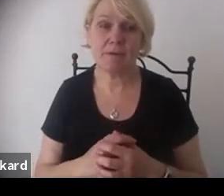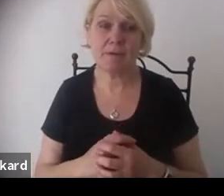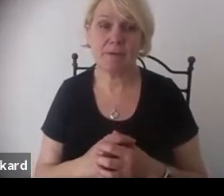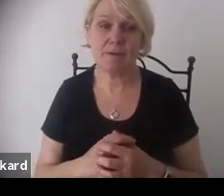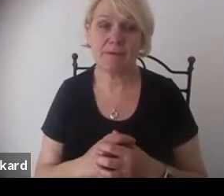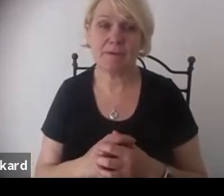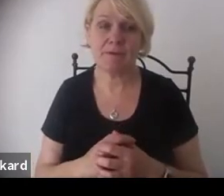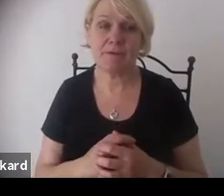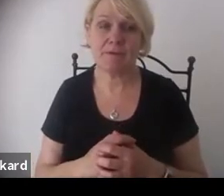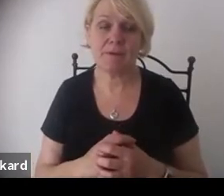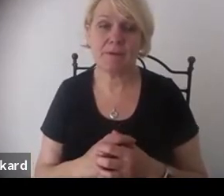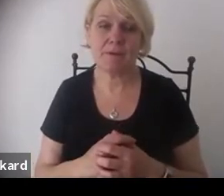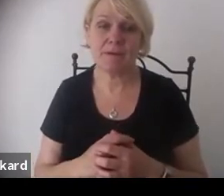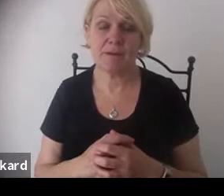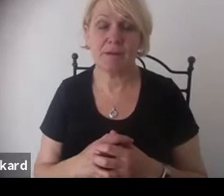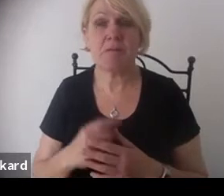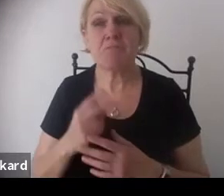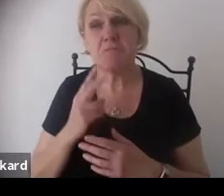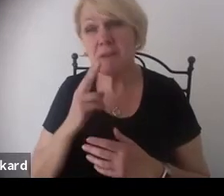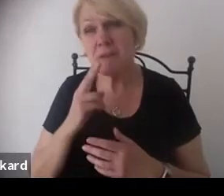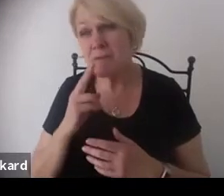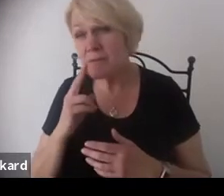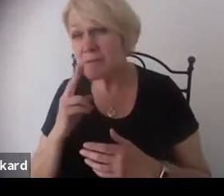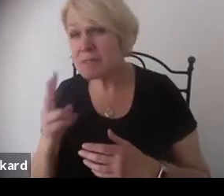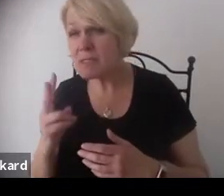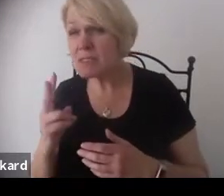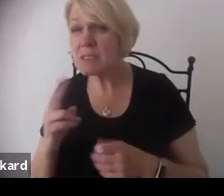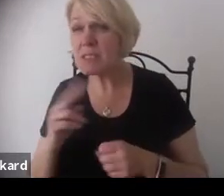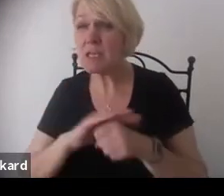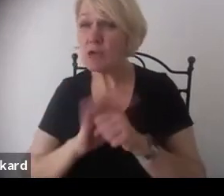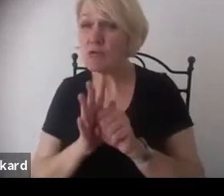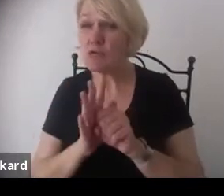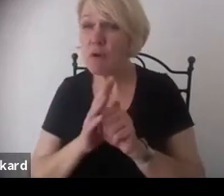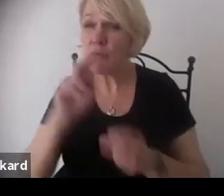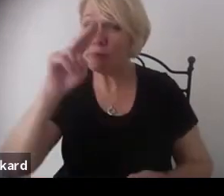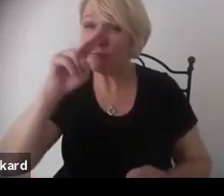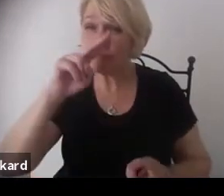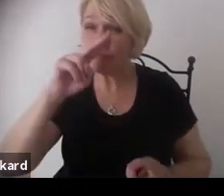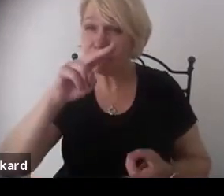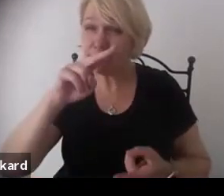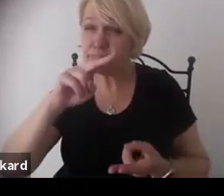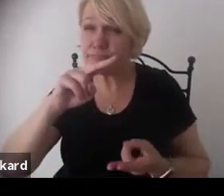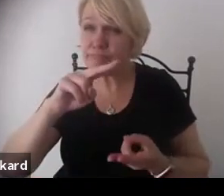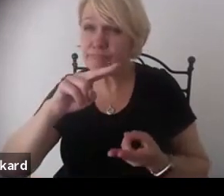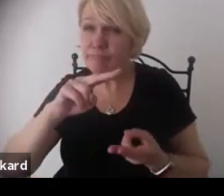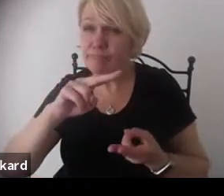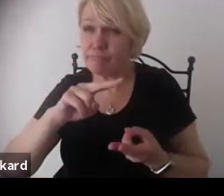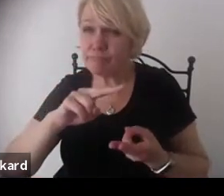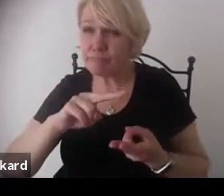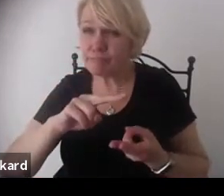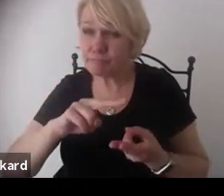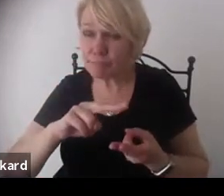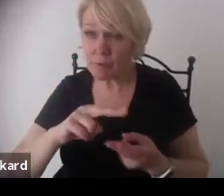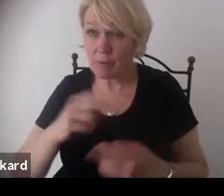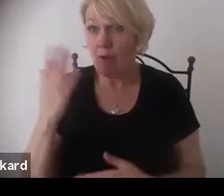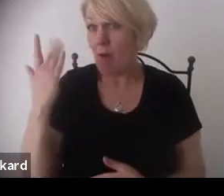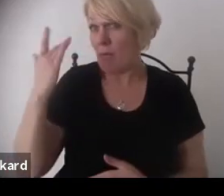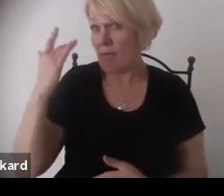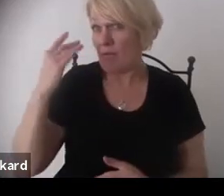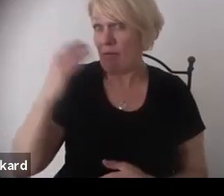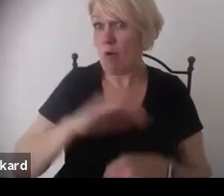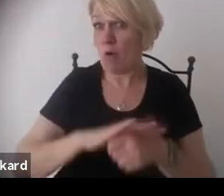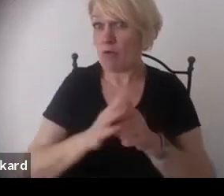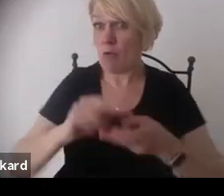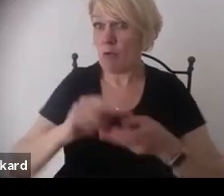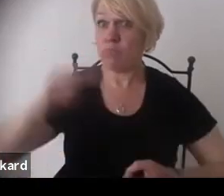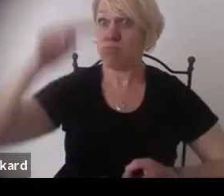initial reduction in people coming to our services when the pandemic was at its height. For obvious reasons,